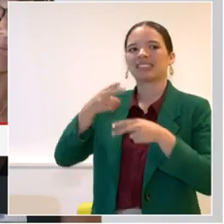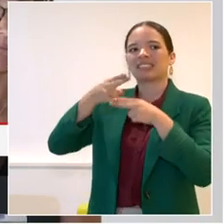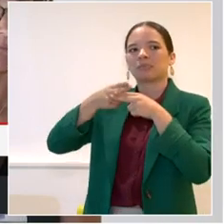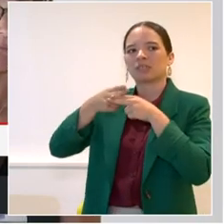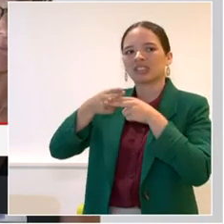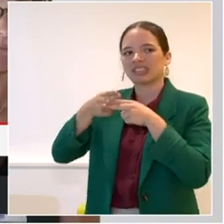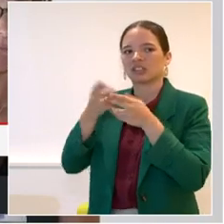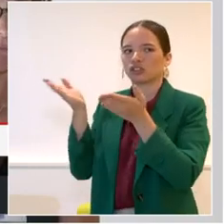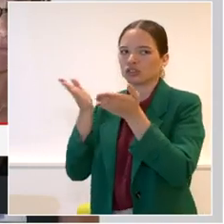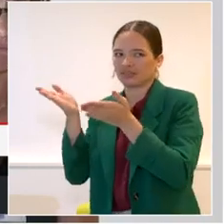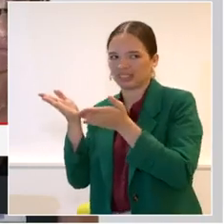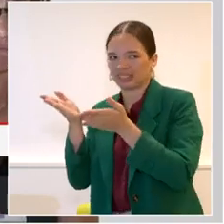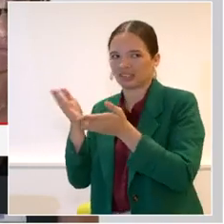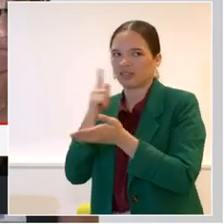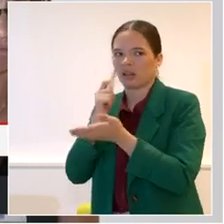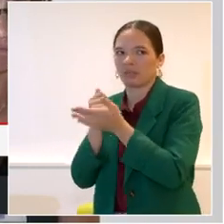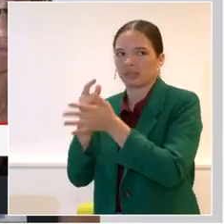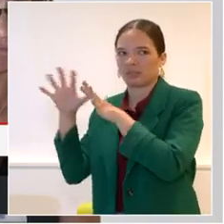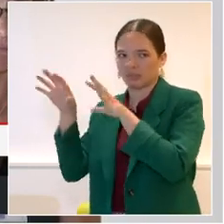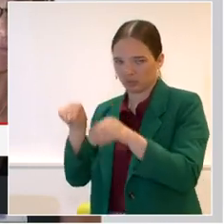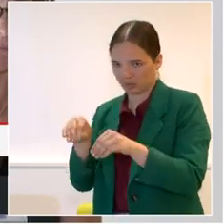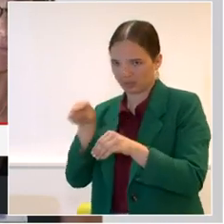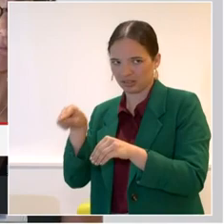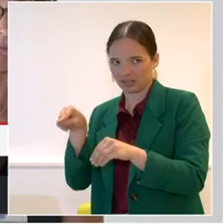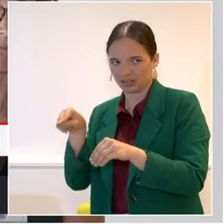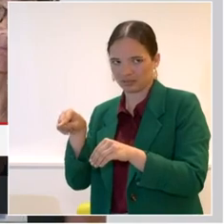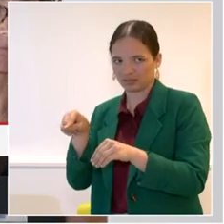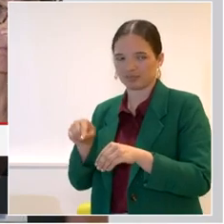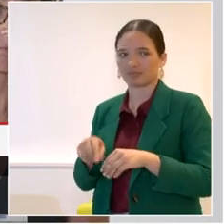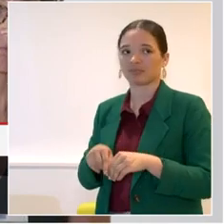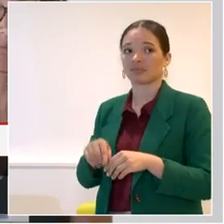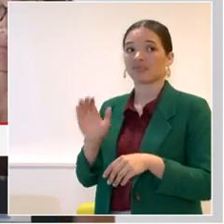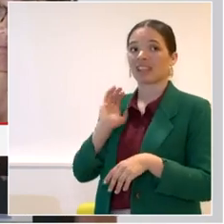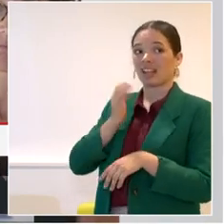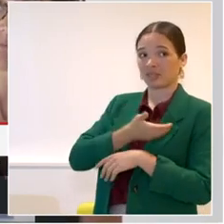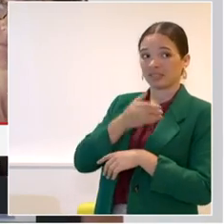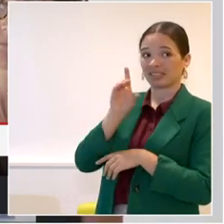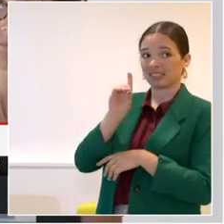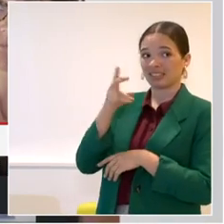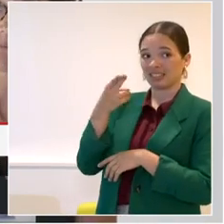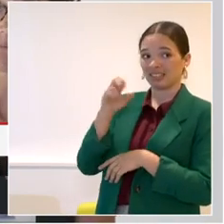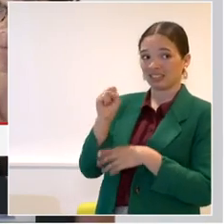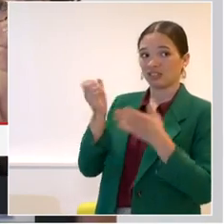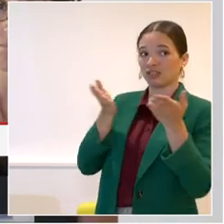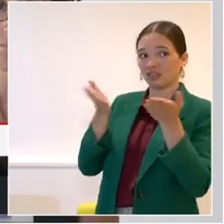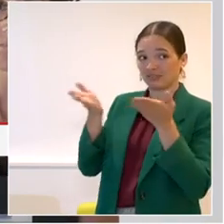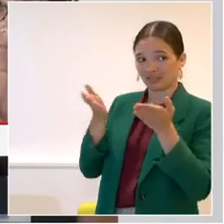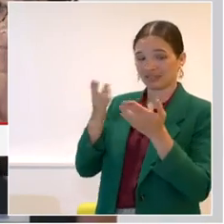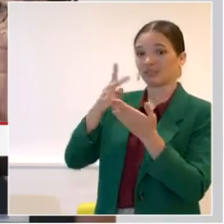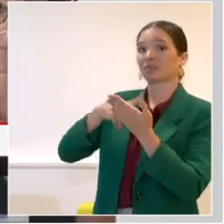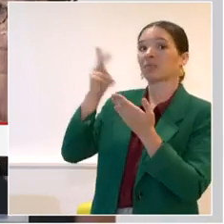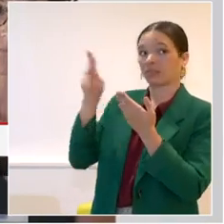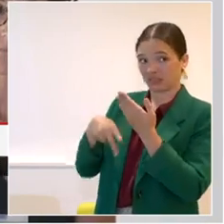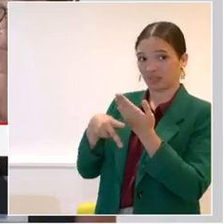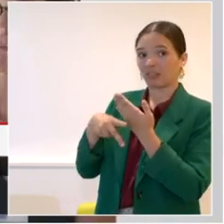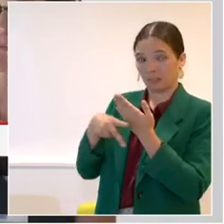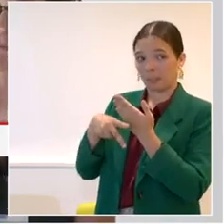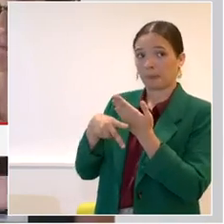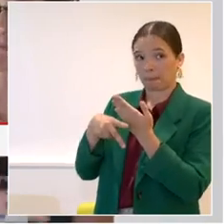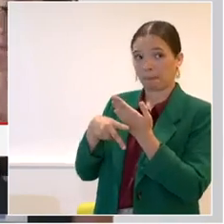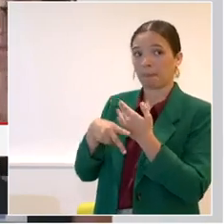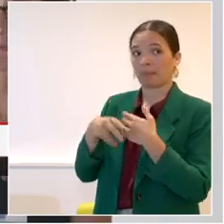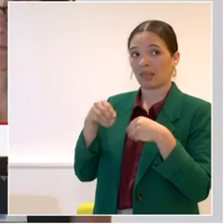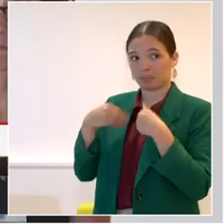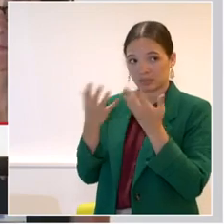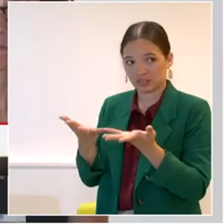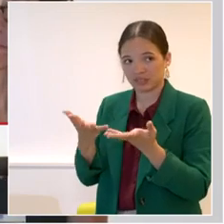serve directly what they need. Our DHS programs and services, whether that are provided at this center or